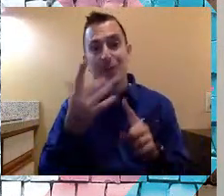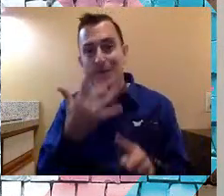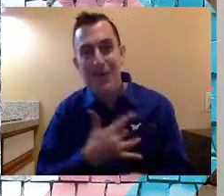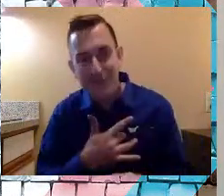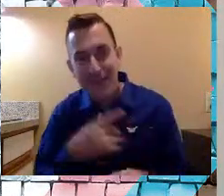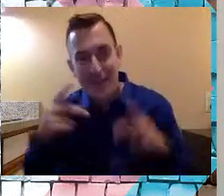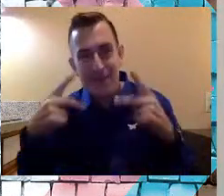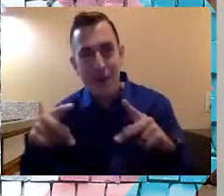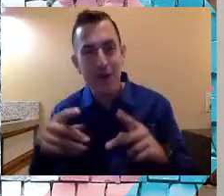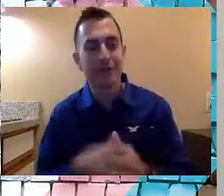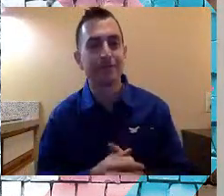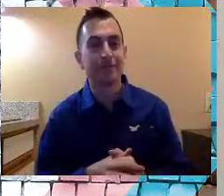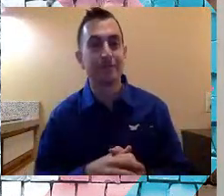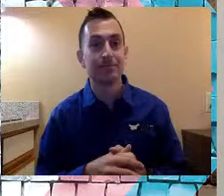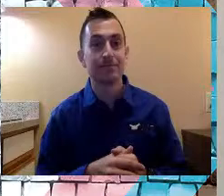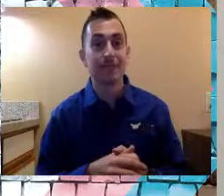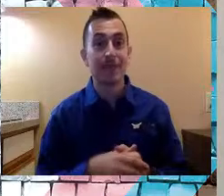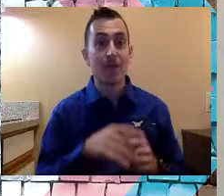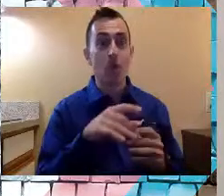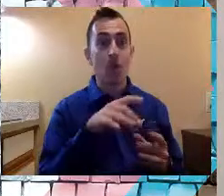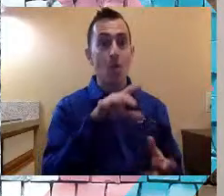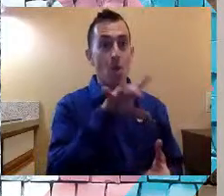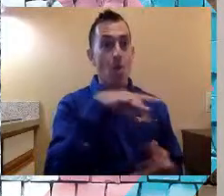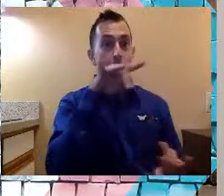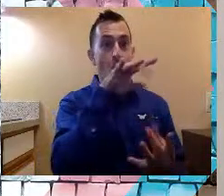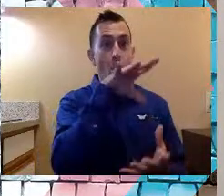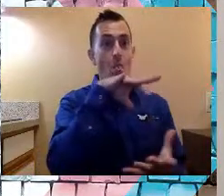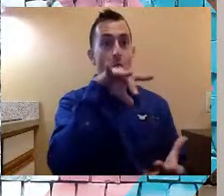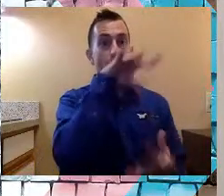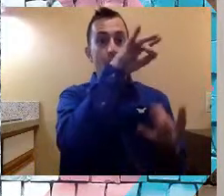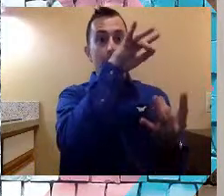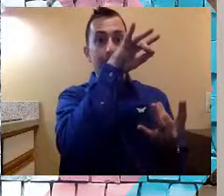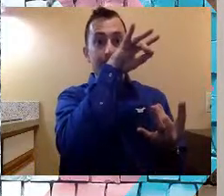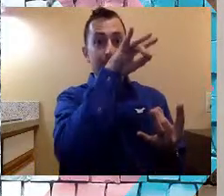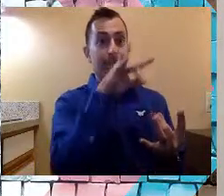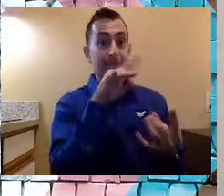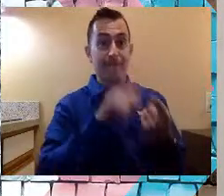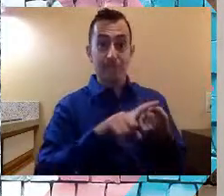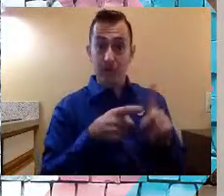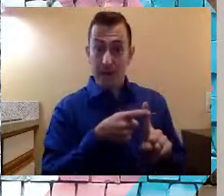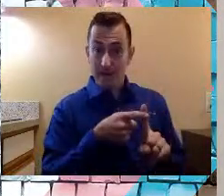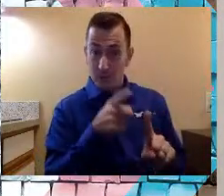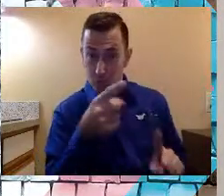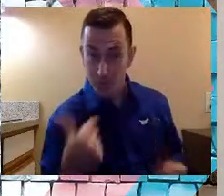to have an invisible friend. Do you have an invisible friend?